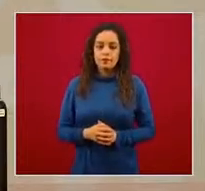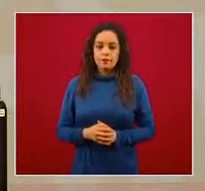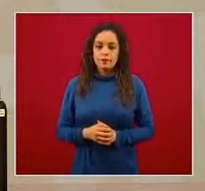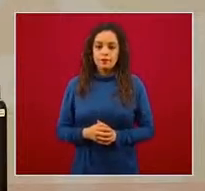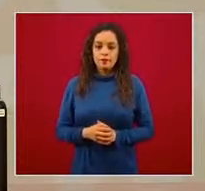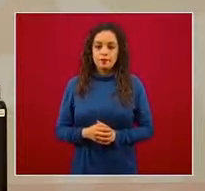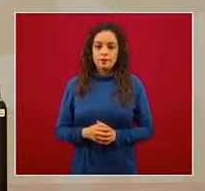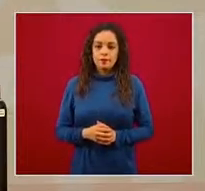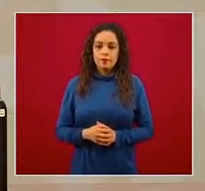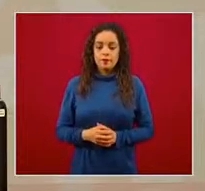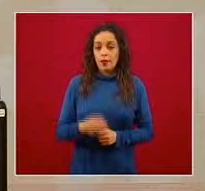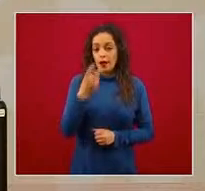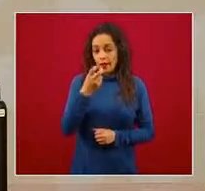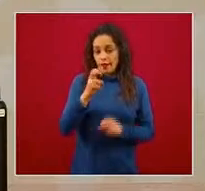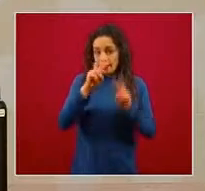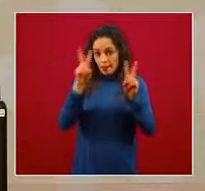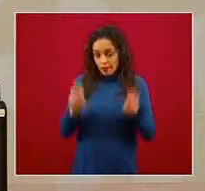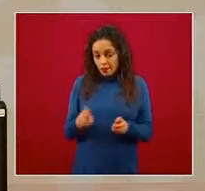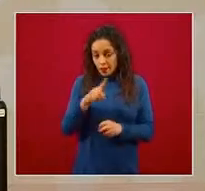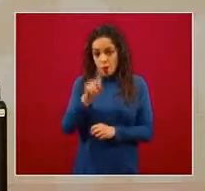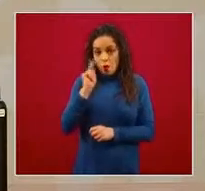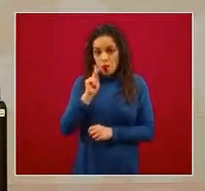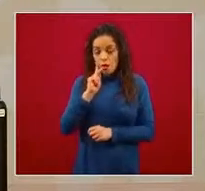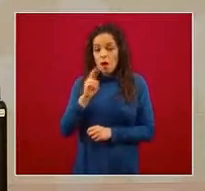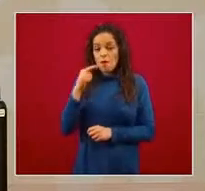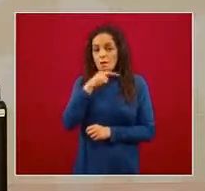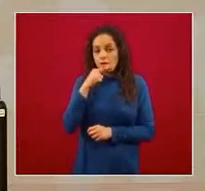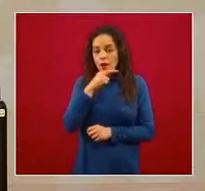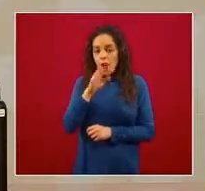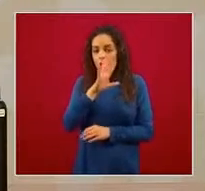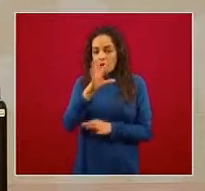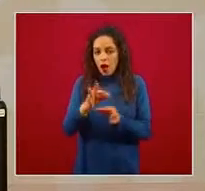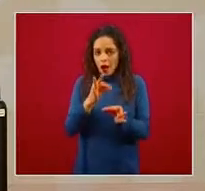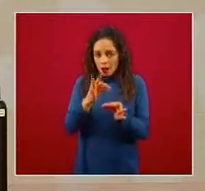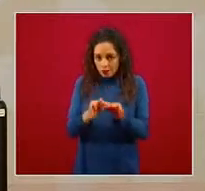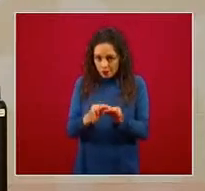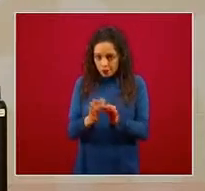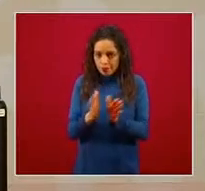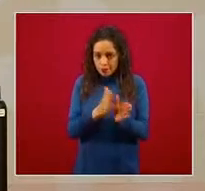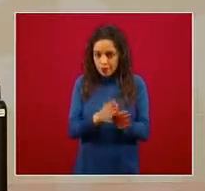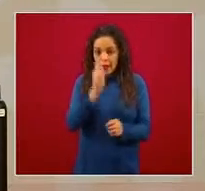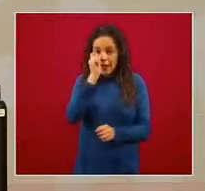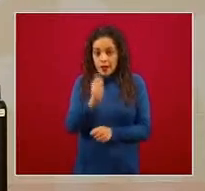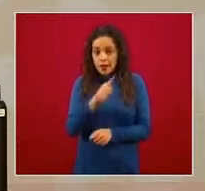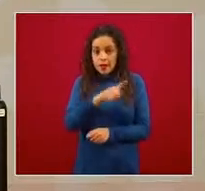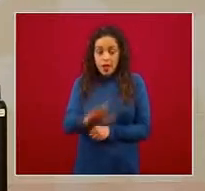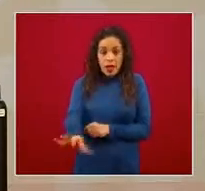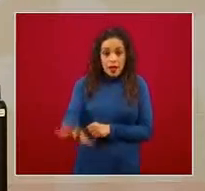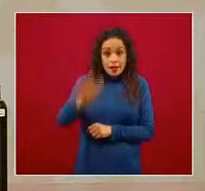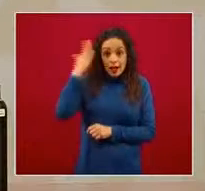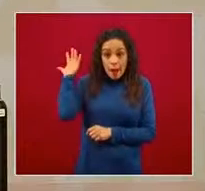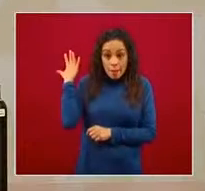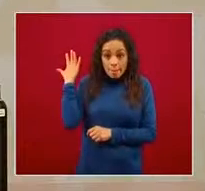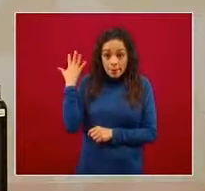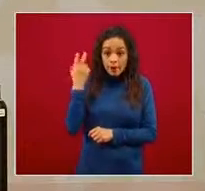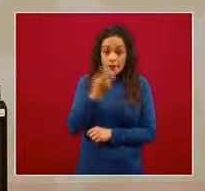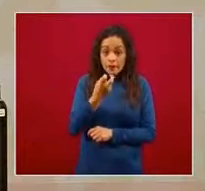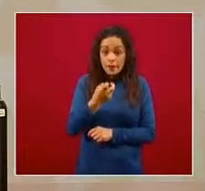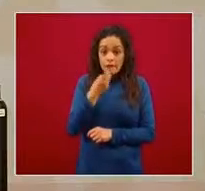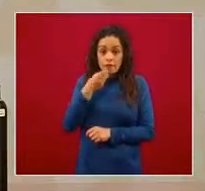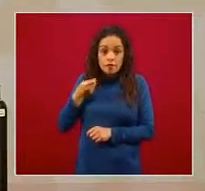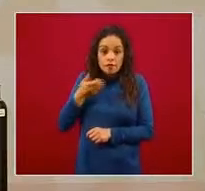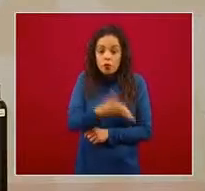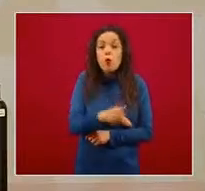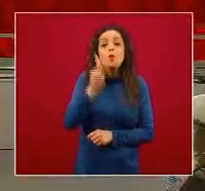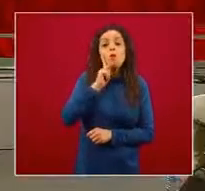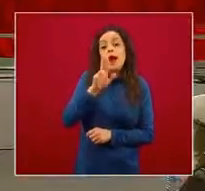up on these quick tests, as we said, these are not characterized by their speed. That's